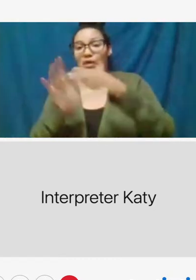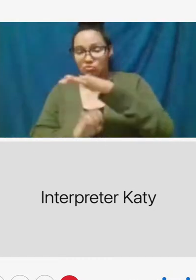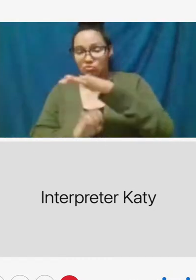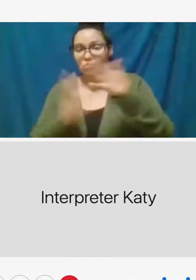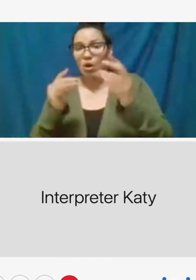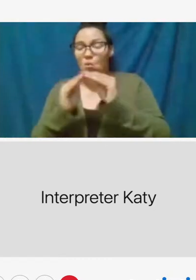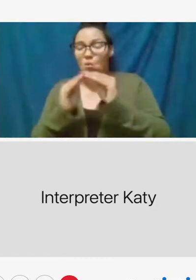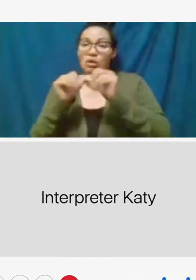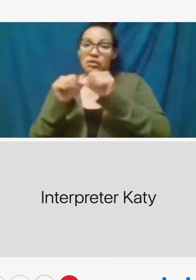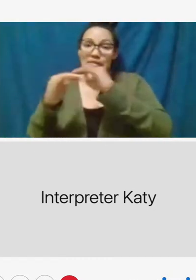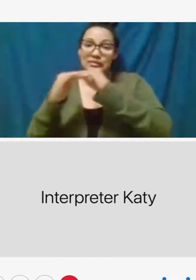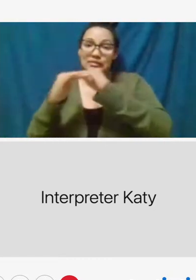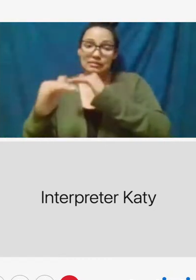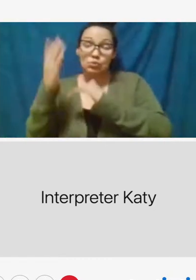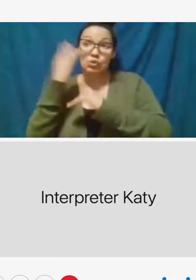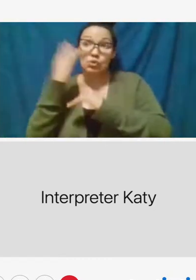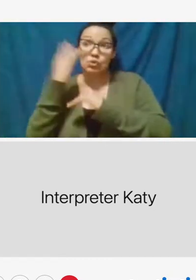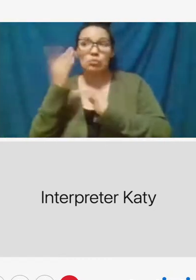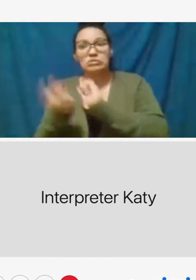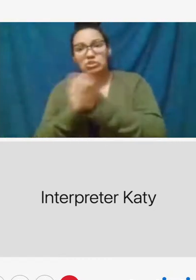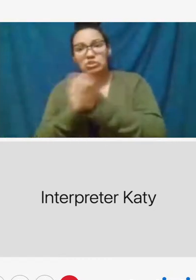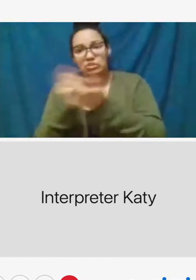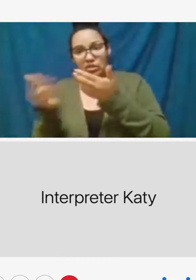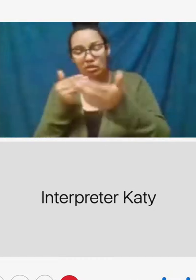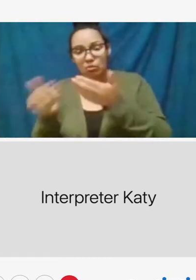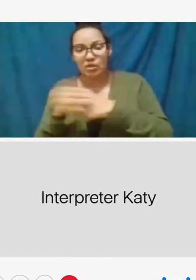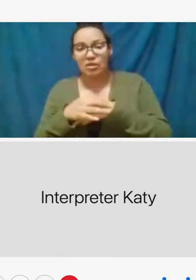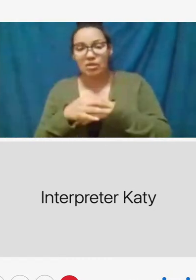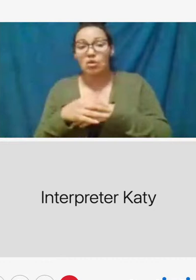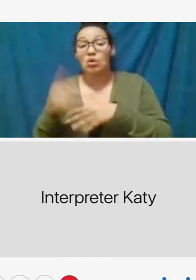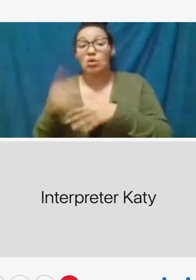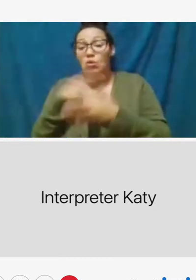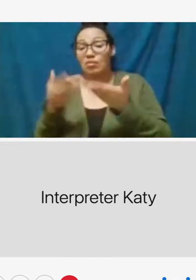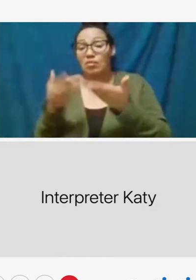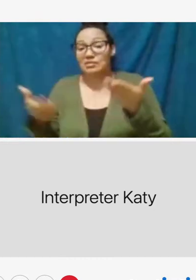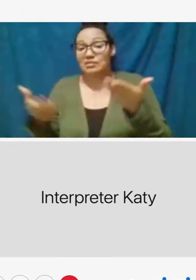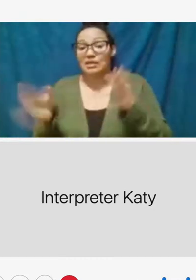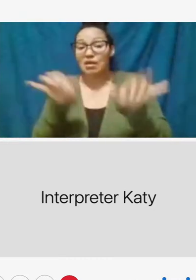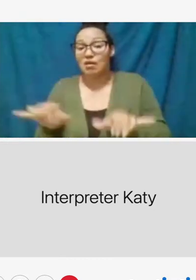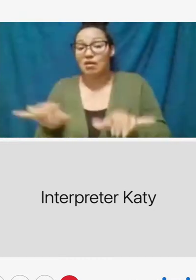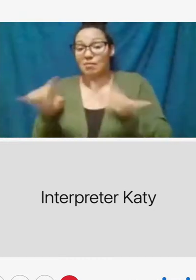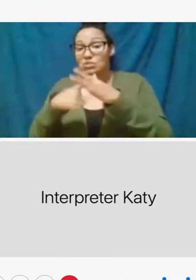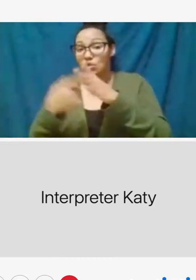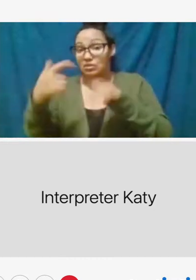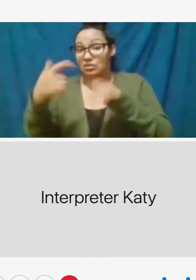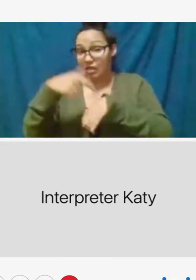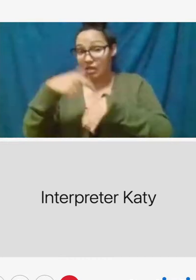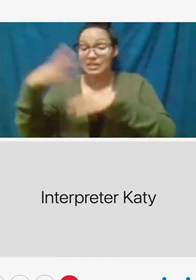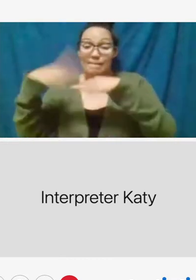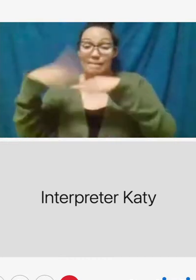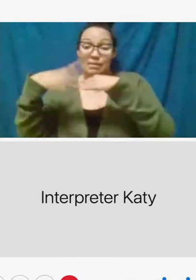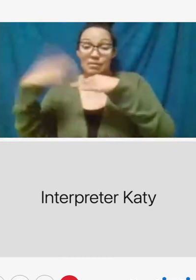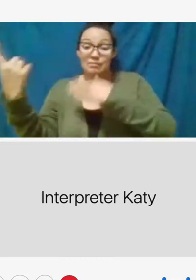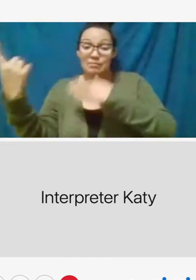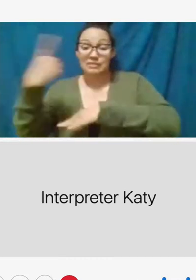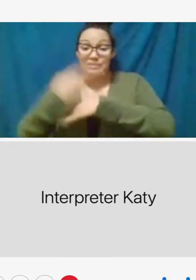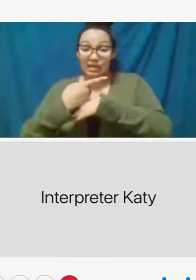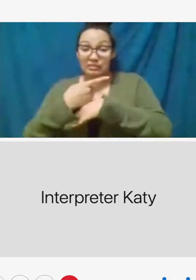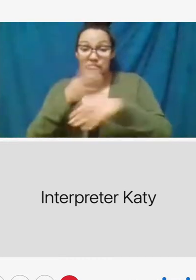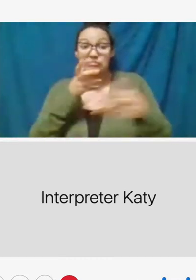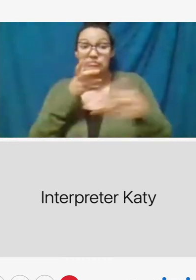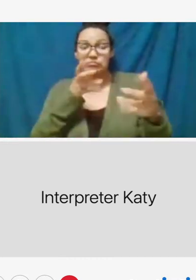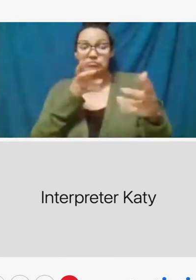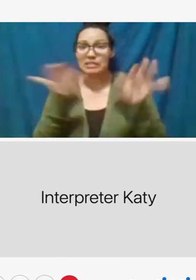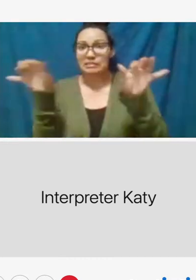changes anyway and those are things like common start times minimum days aligned across the levels and this needs to be in place